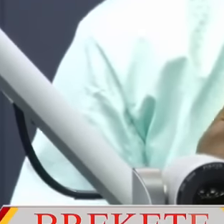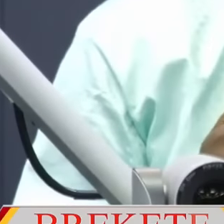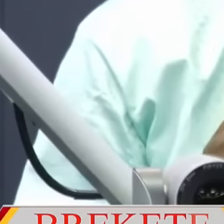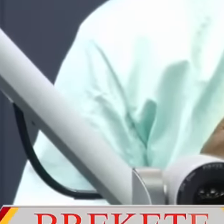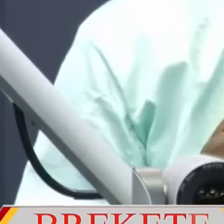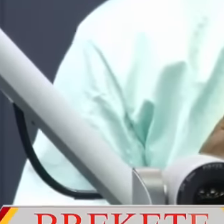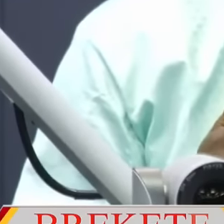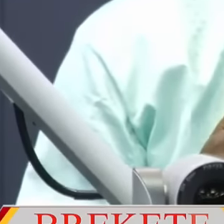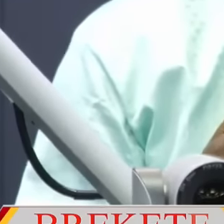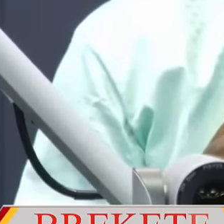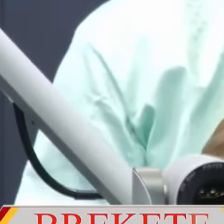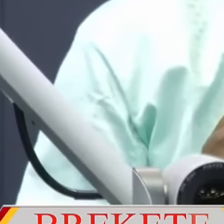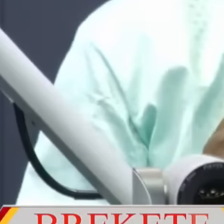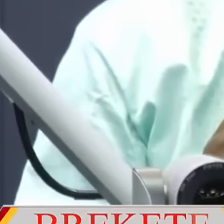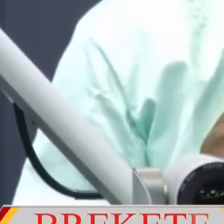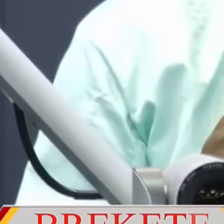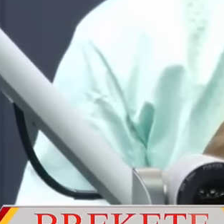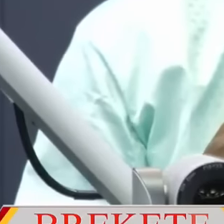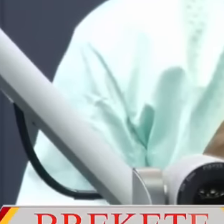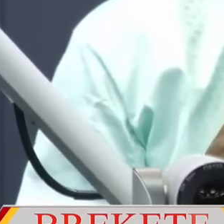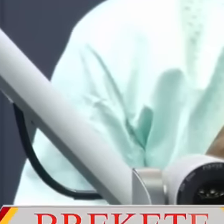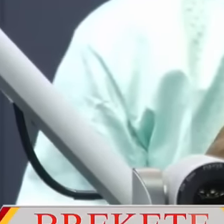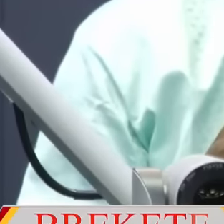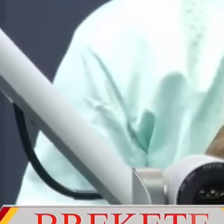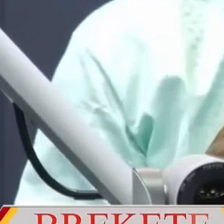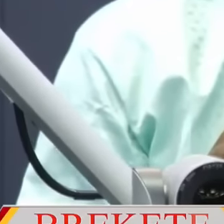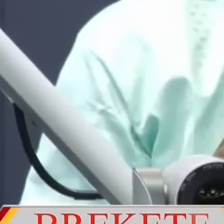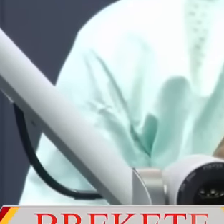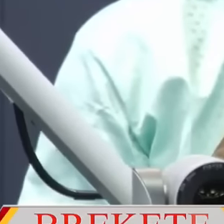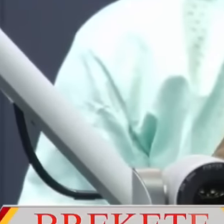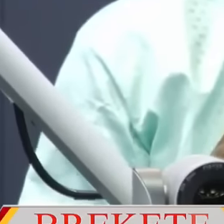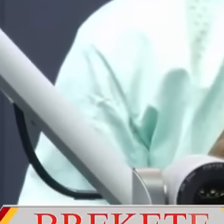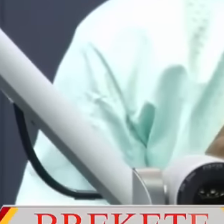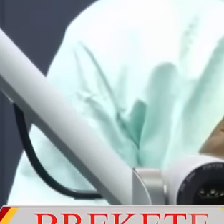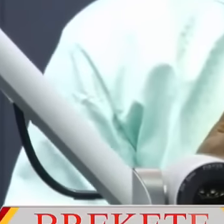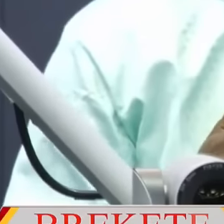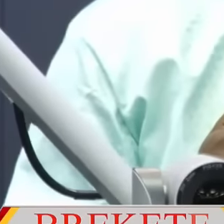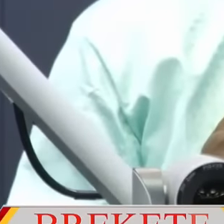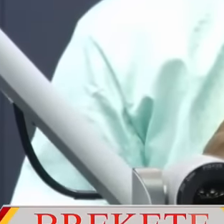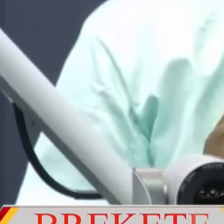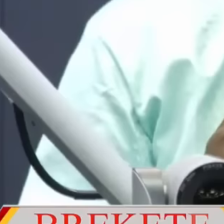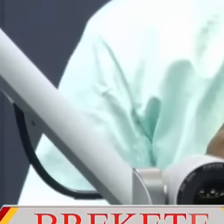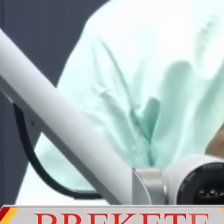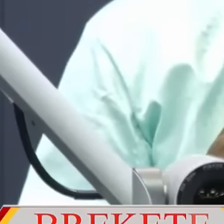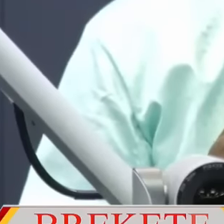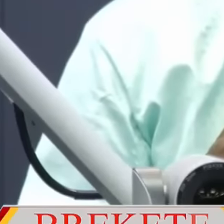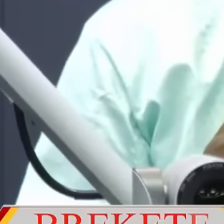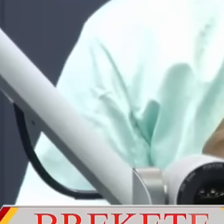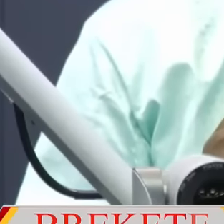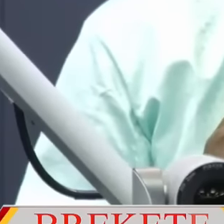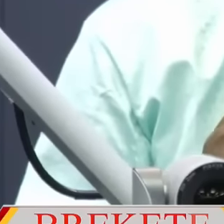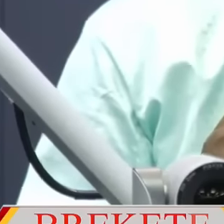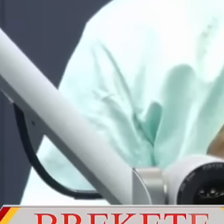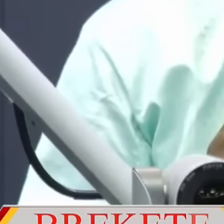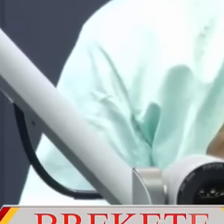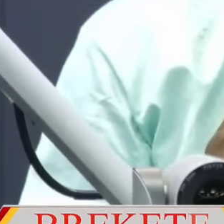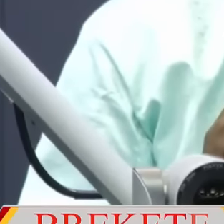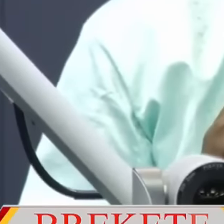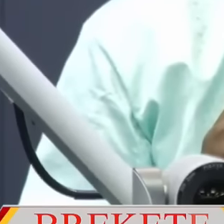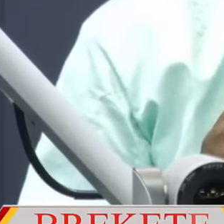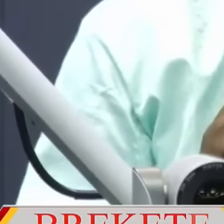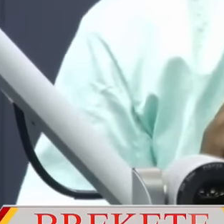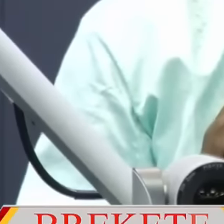ba uwar ta ce ai ta san shi fiye da shekaru 30 da suka wuce yariya dai ta daddage amma